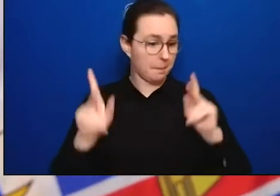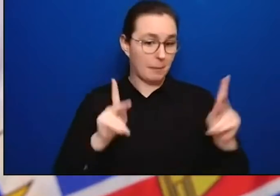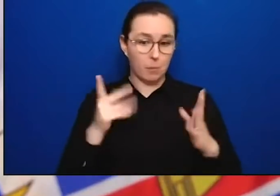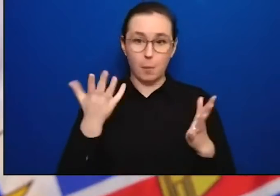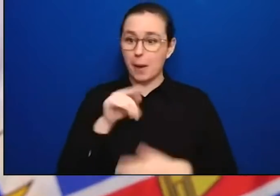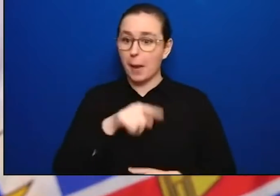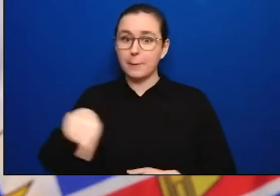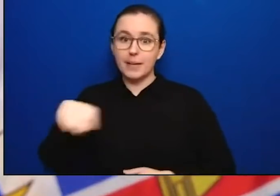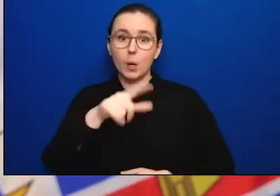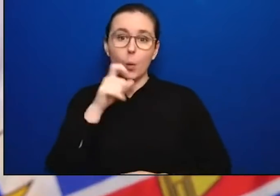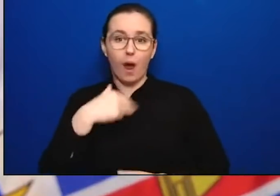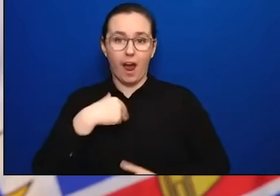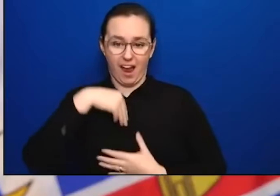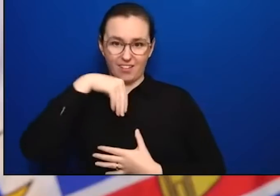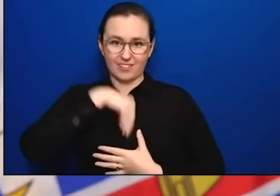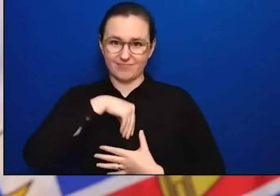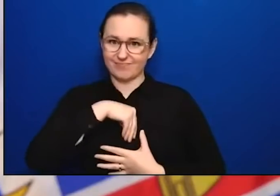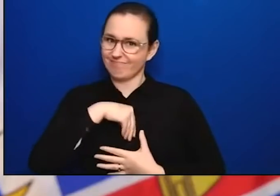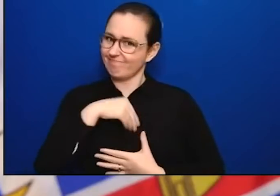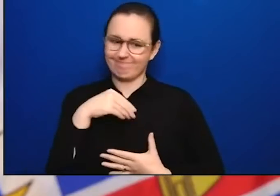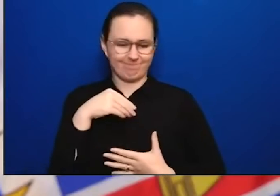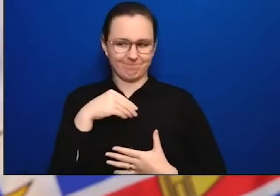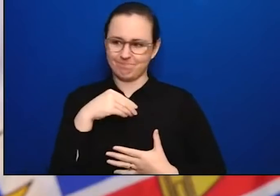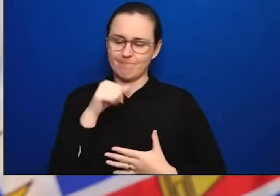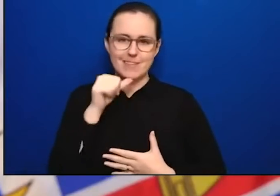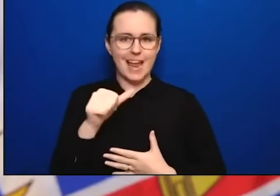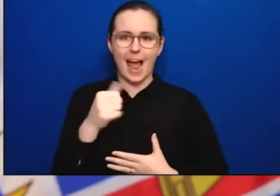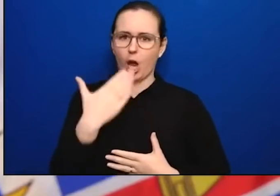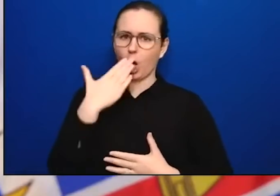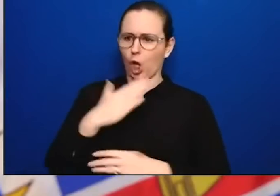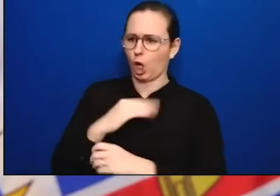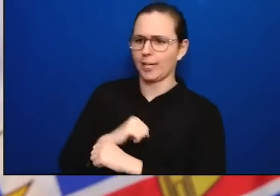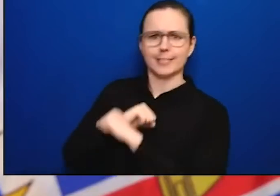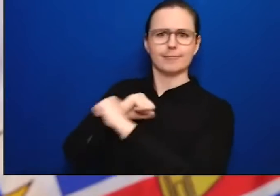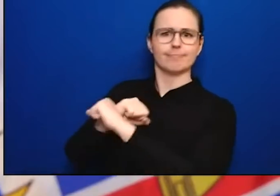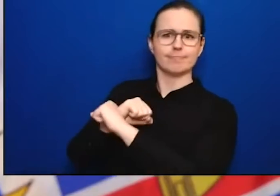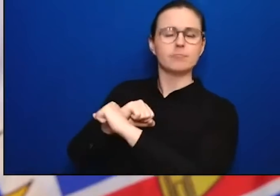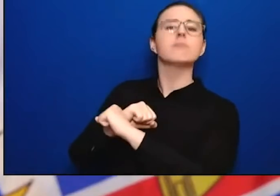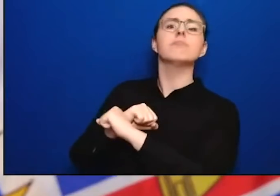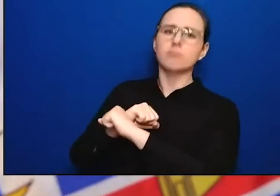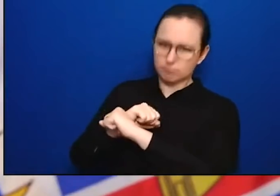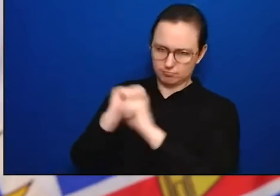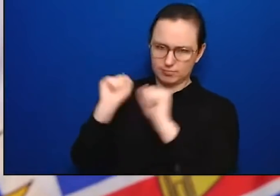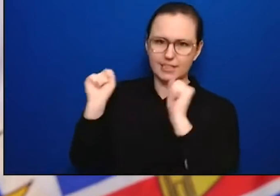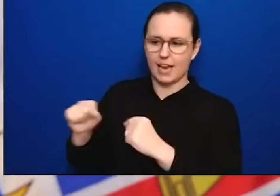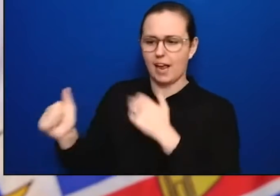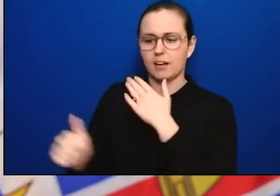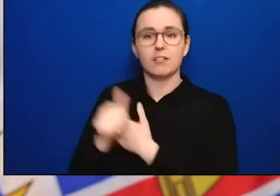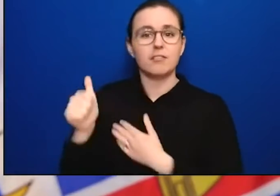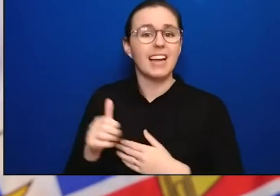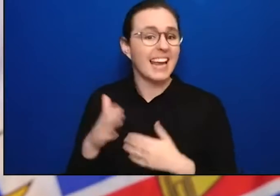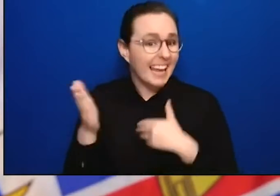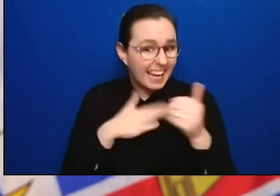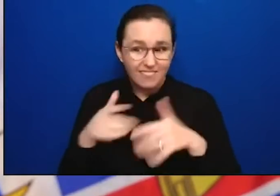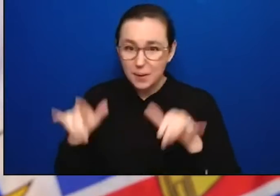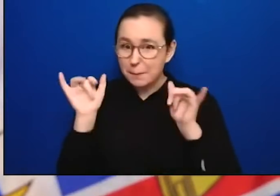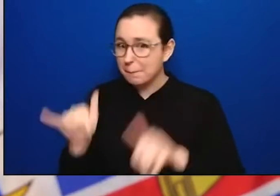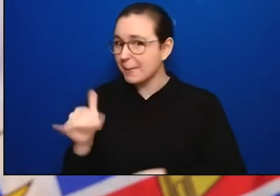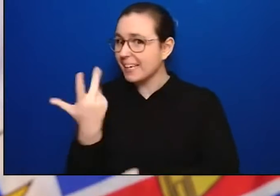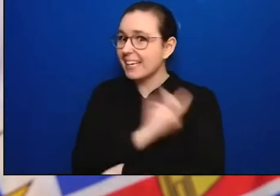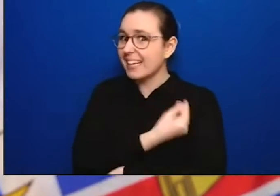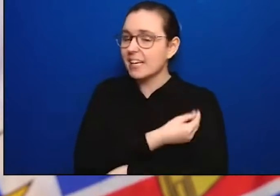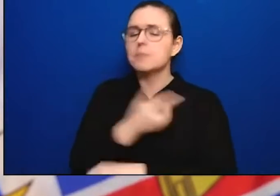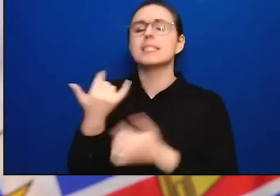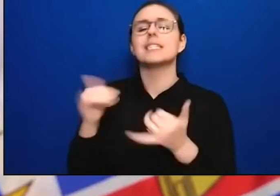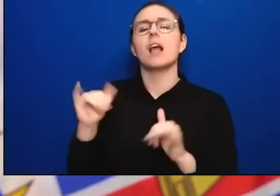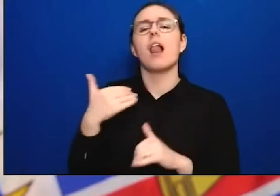who have compromised immune systems, what we've talked about as clinically extremely vulnerable,